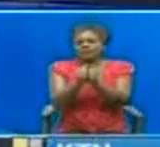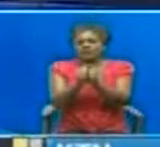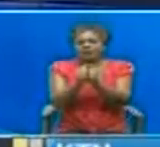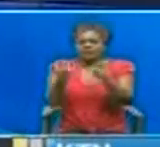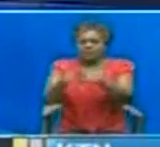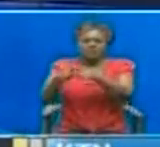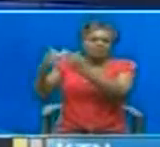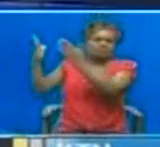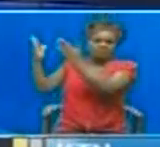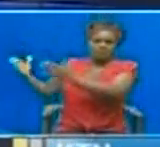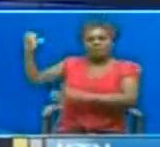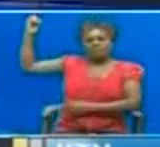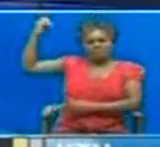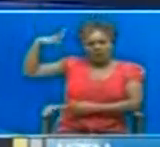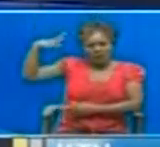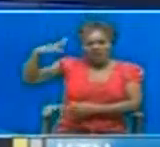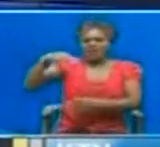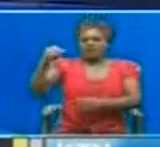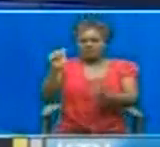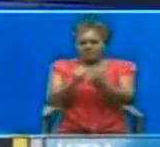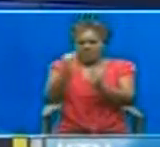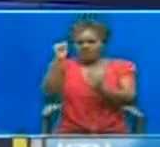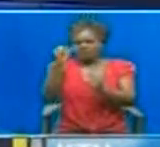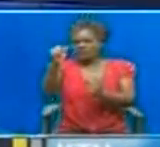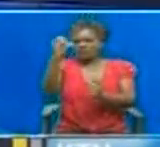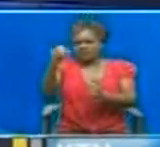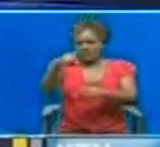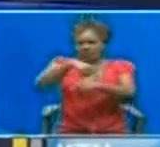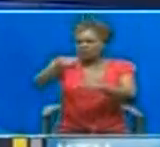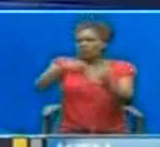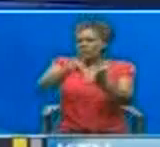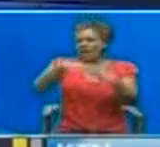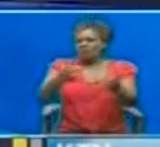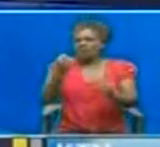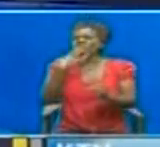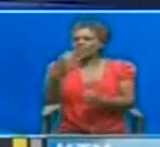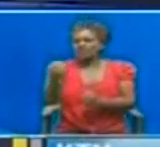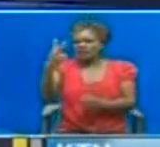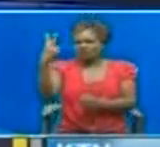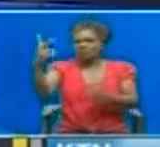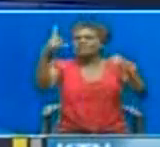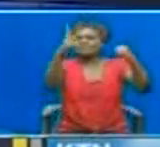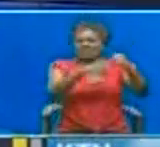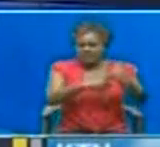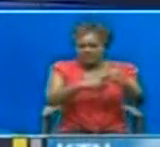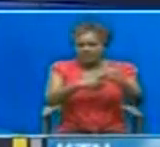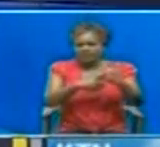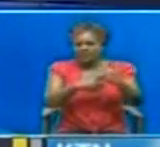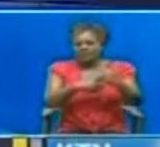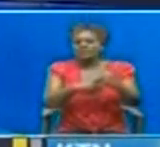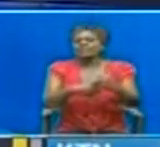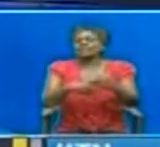104.73. The cost of electricity that month, for every 50 kilowatt hours, you were paying an average of 526.70 shillings.